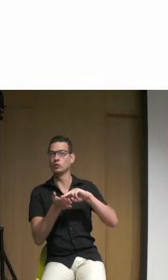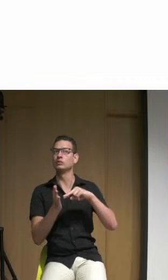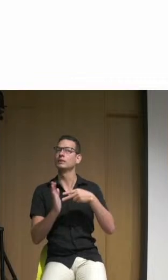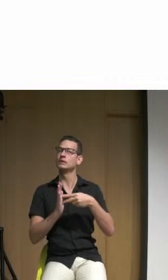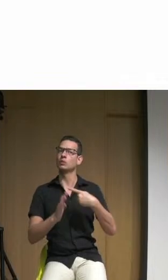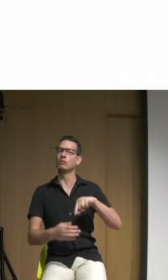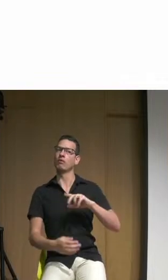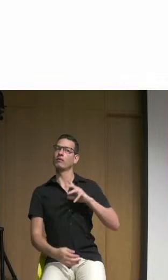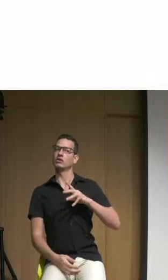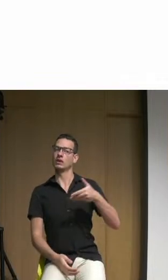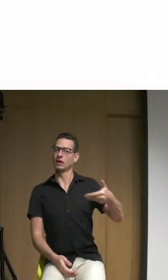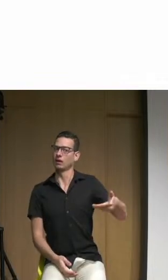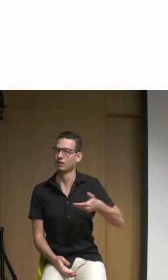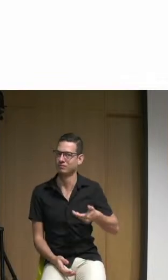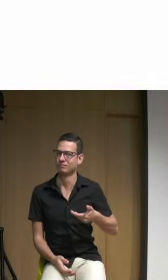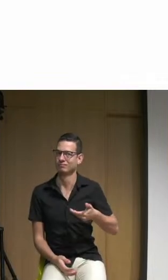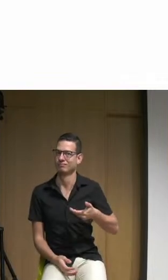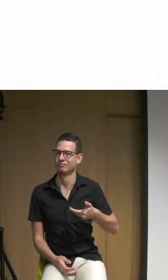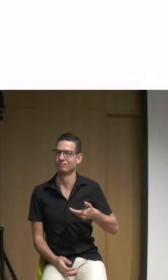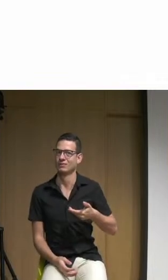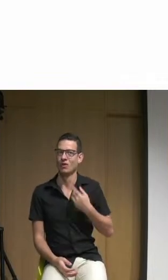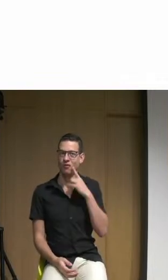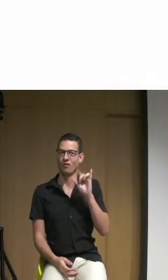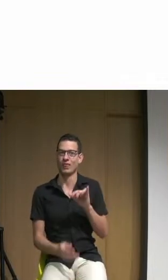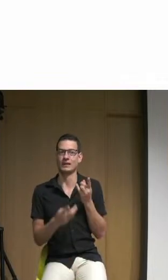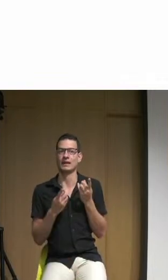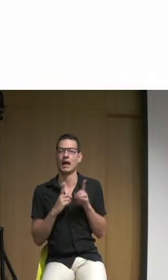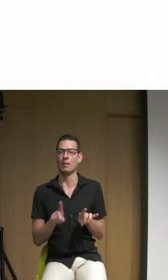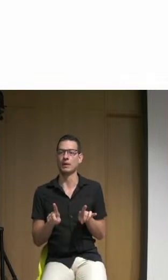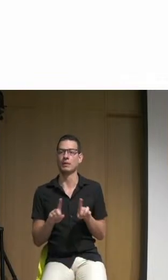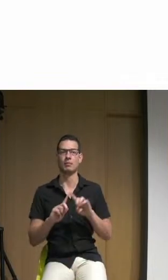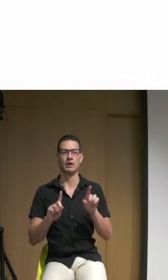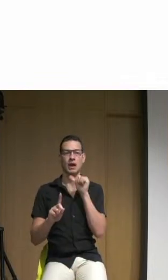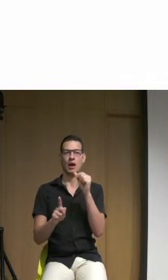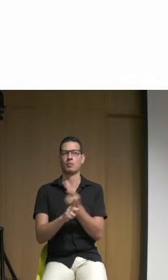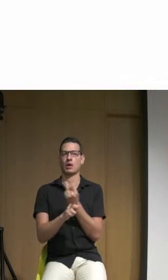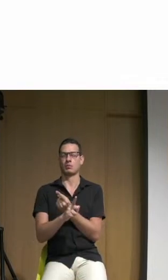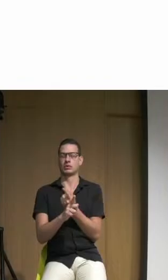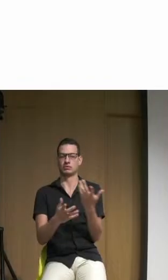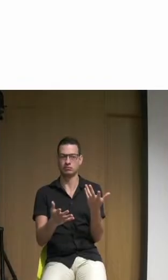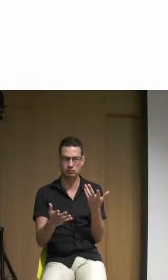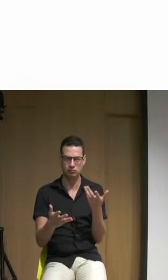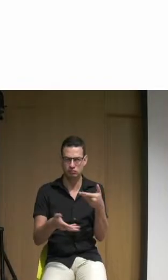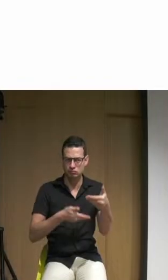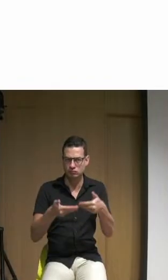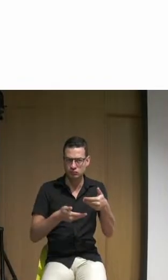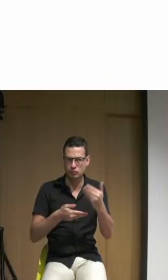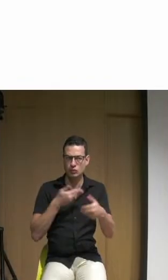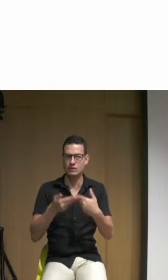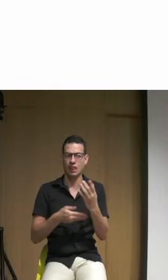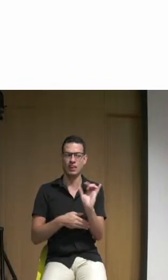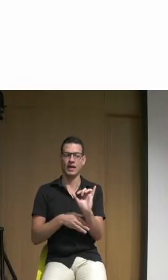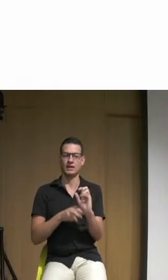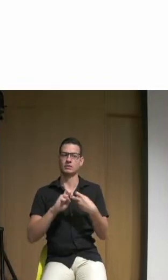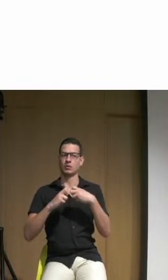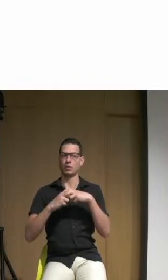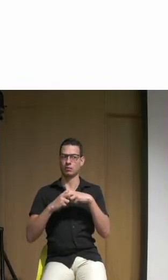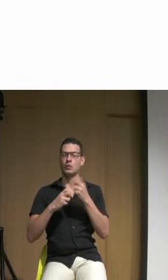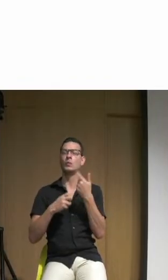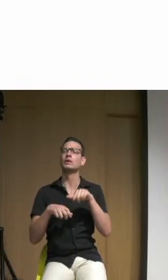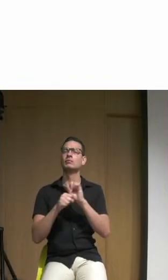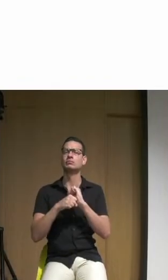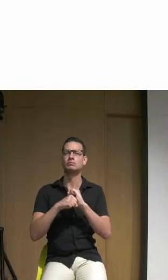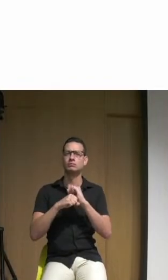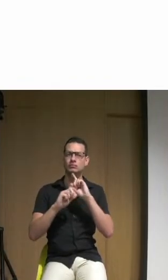have happened without proper vetting is problematic. And I think we need to make it clear